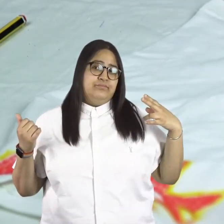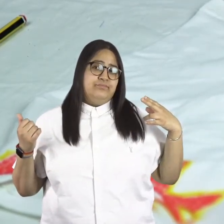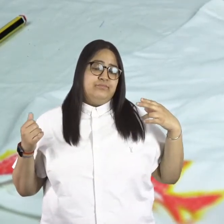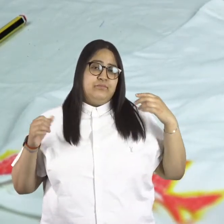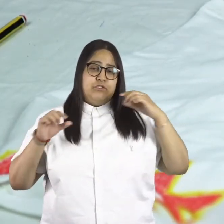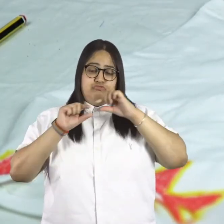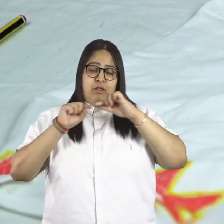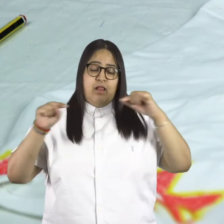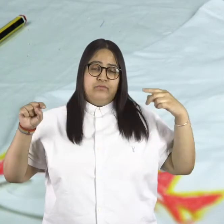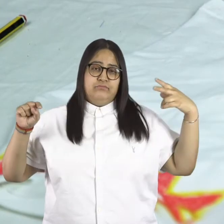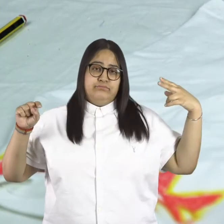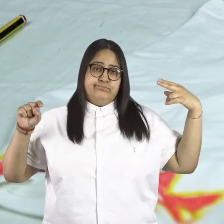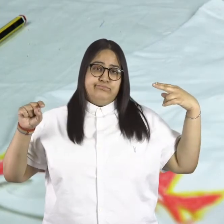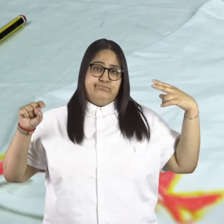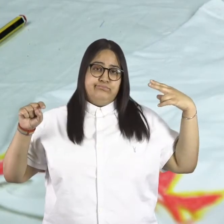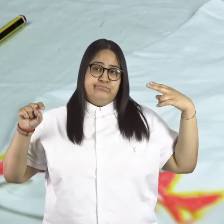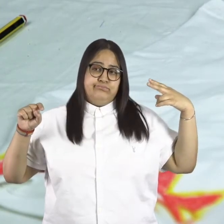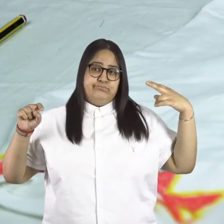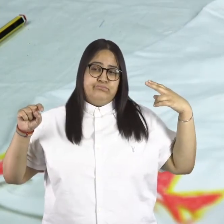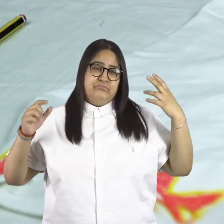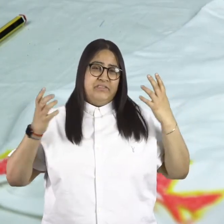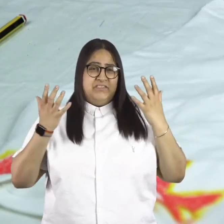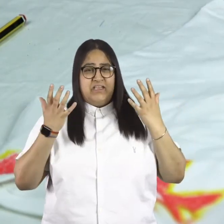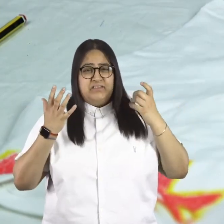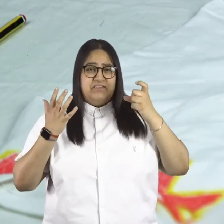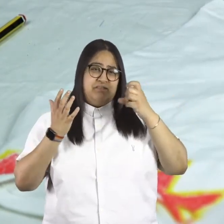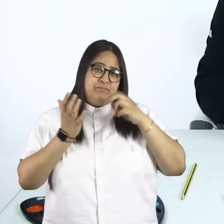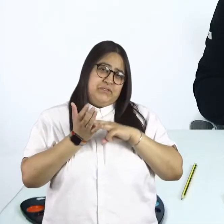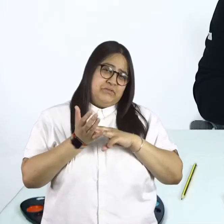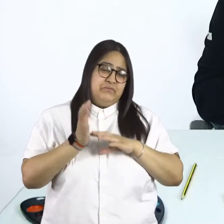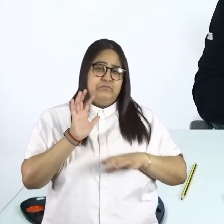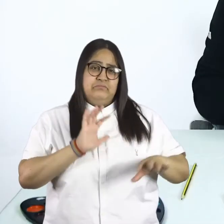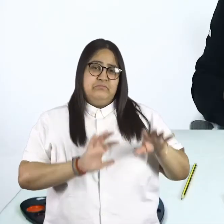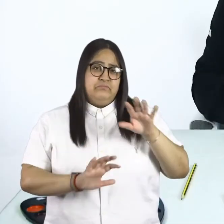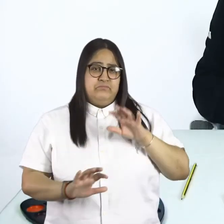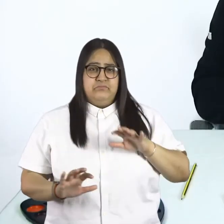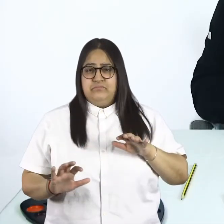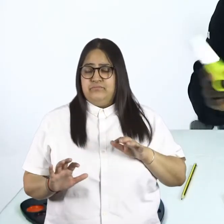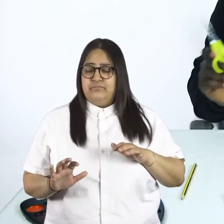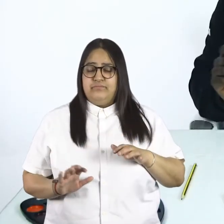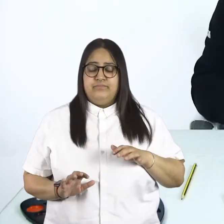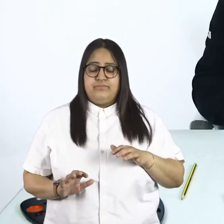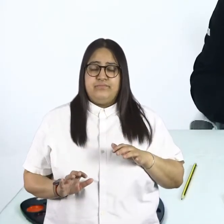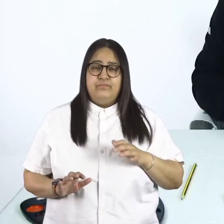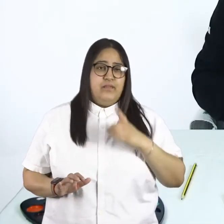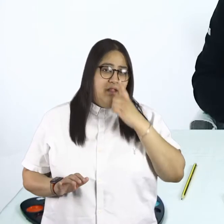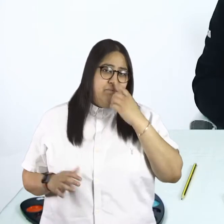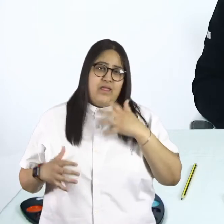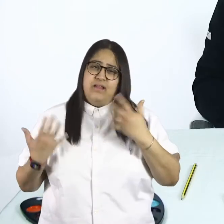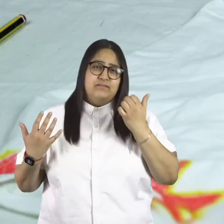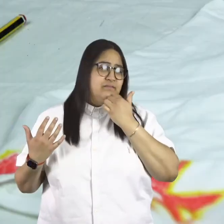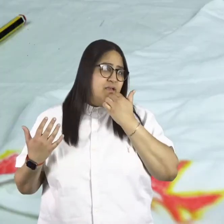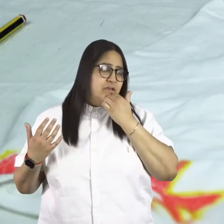line, maybe at 10 centimeters. This is just random. You can do it at any width or size that you